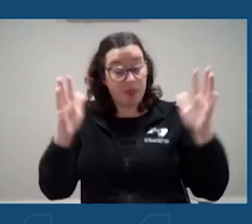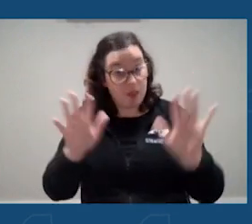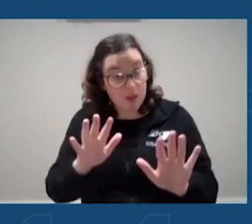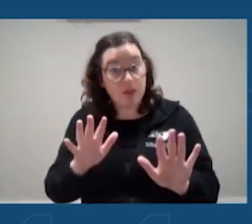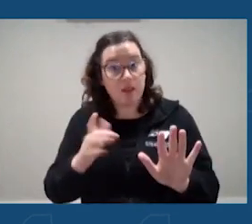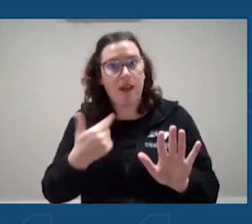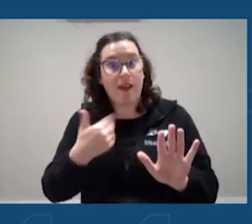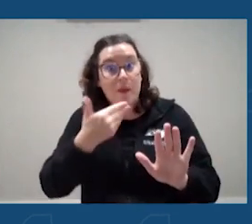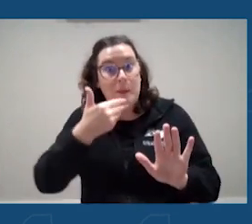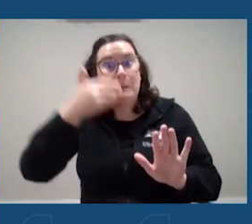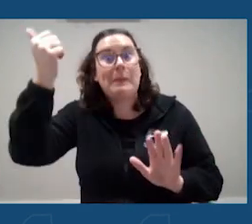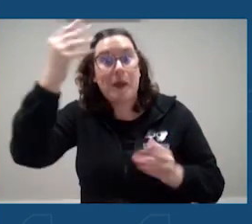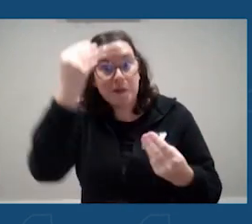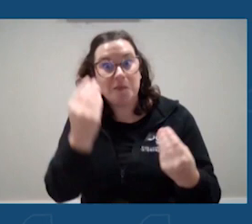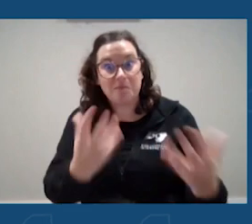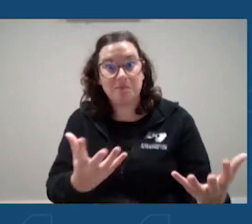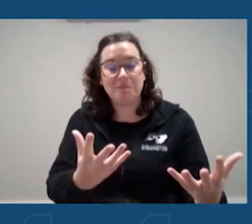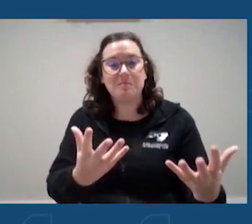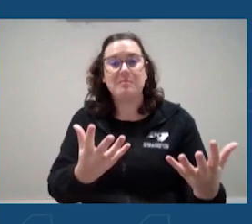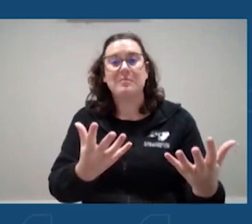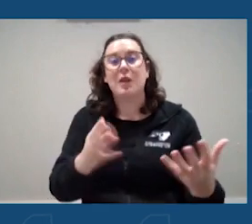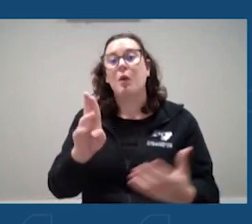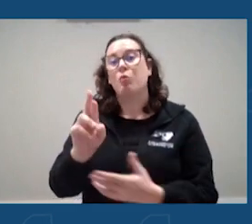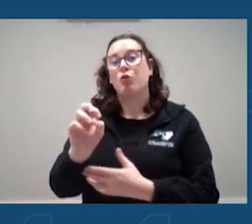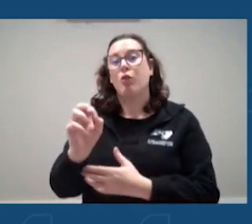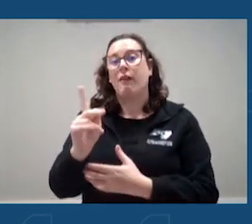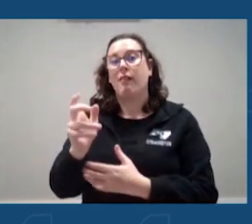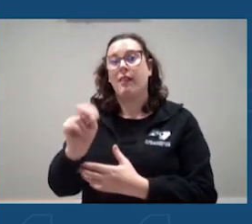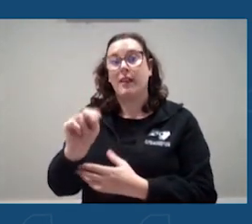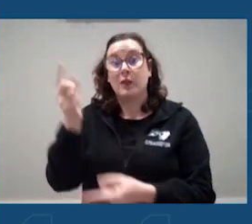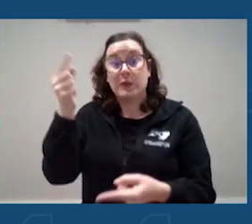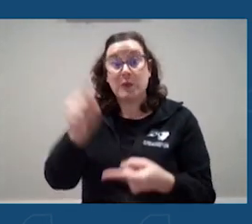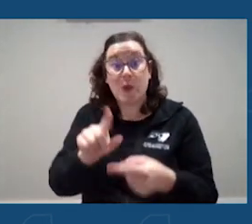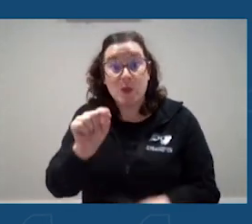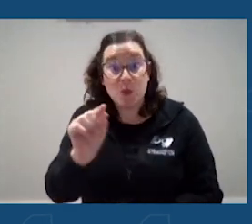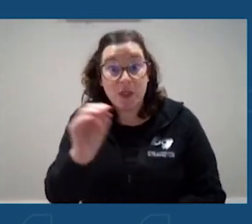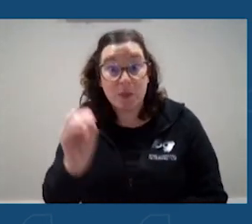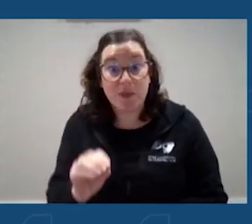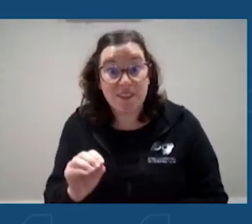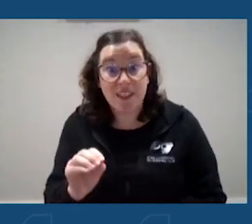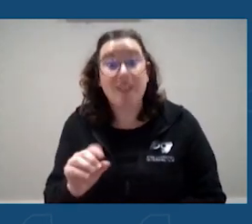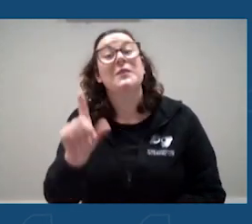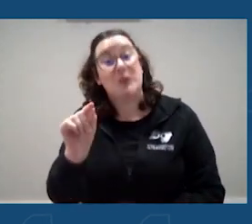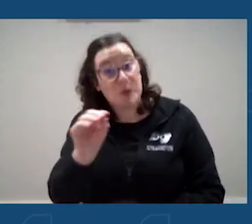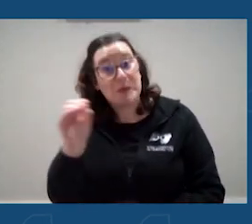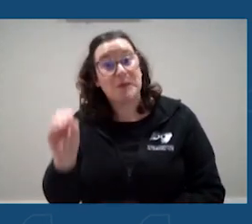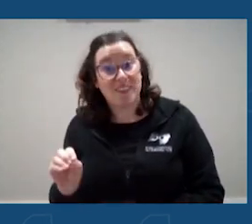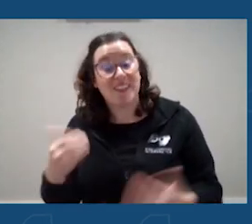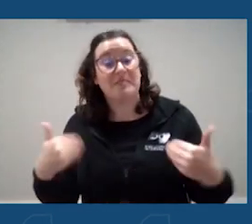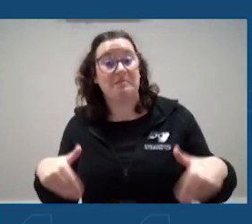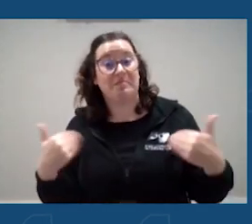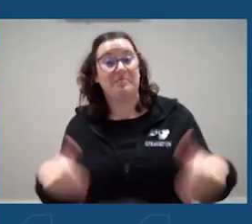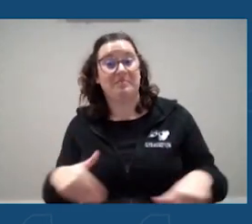even better one. Brooklyn is down 20%, okay? Brooklyn is down 20%.